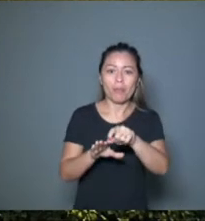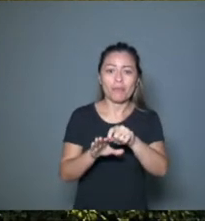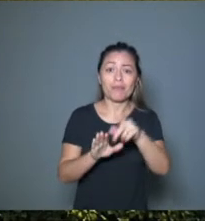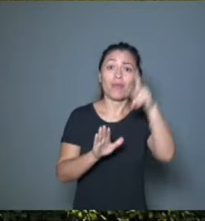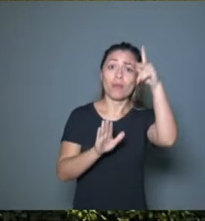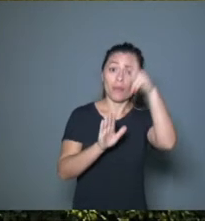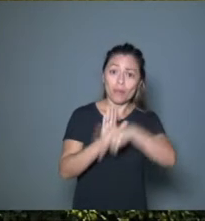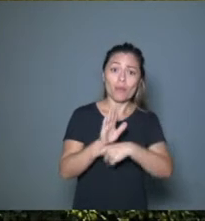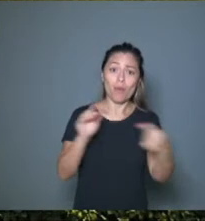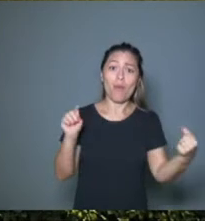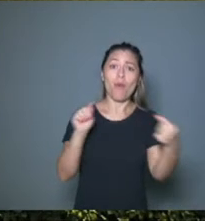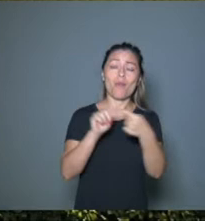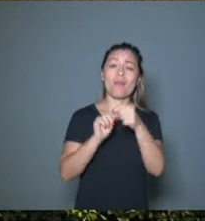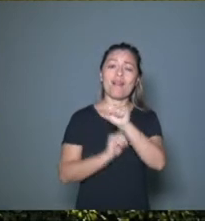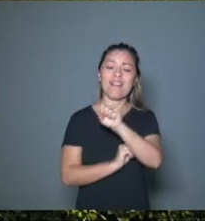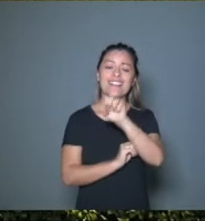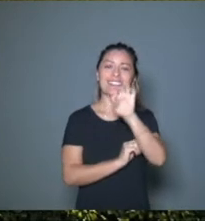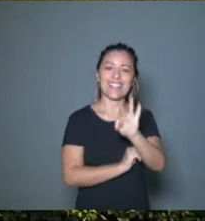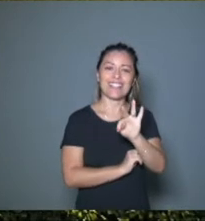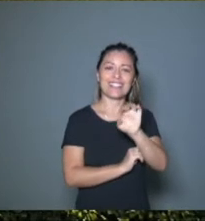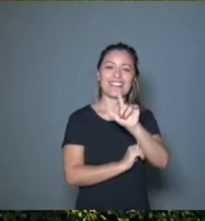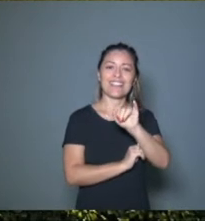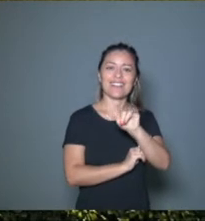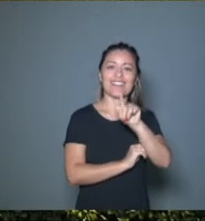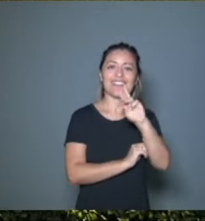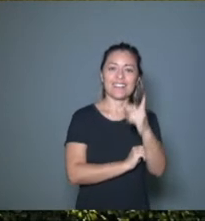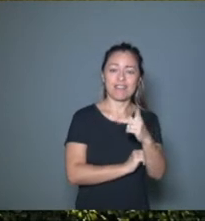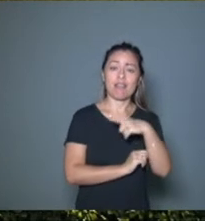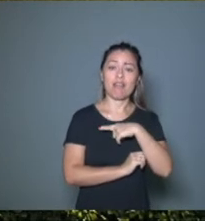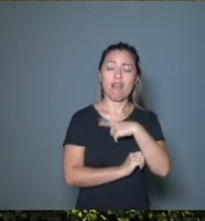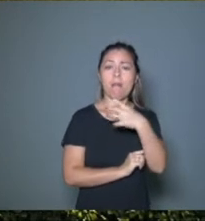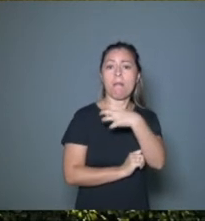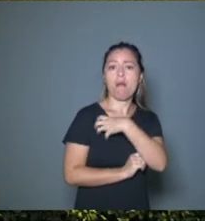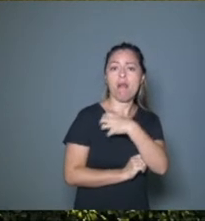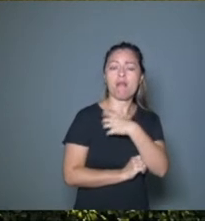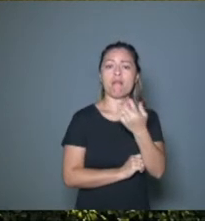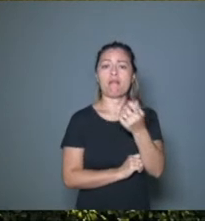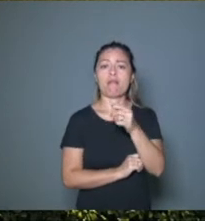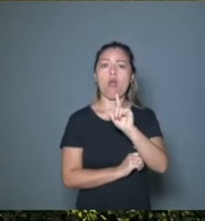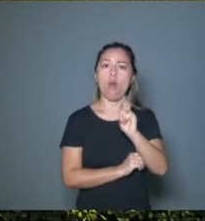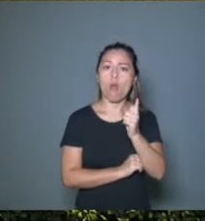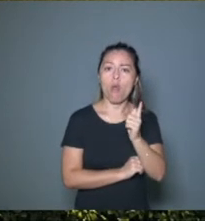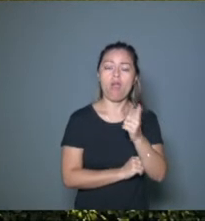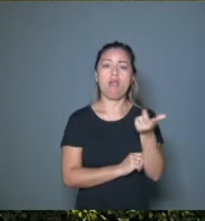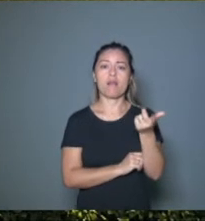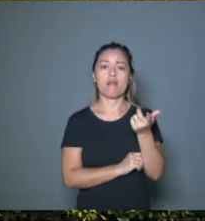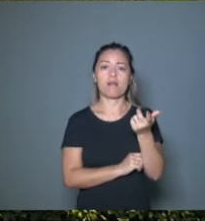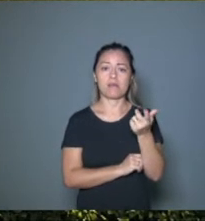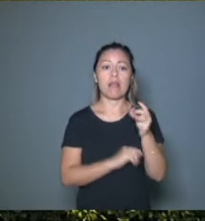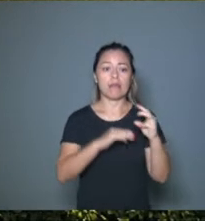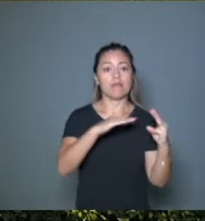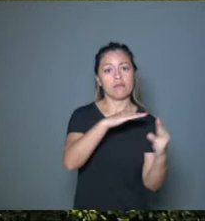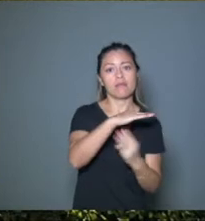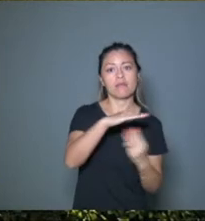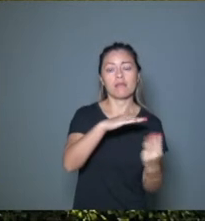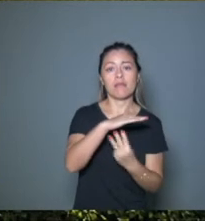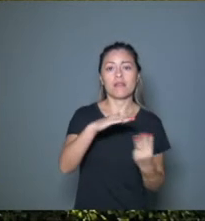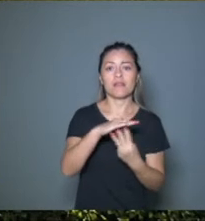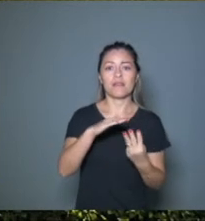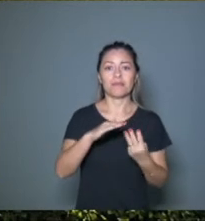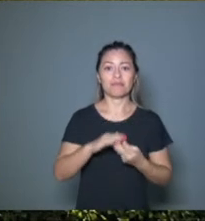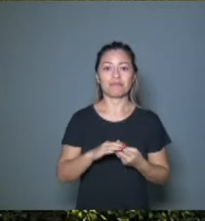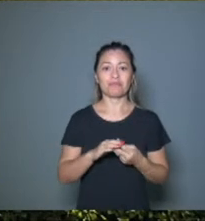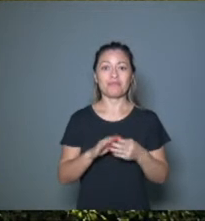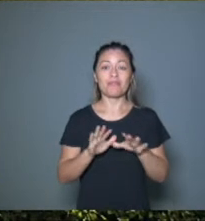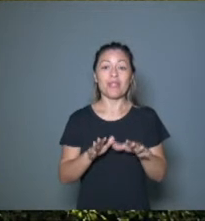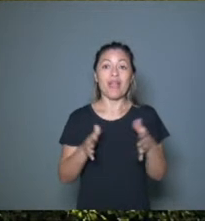is totally asset light because we have a seed processing unit in Goiás and in Bahia. Both of them